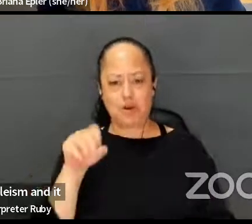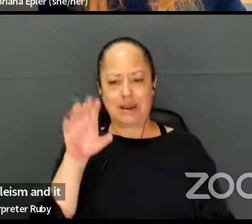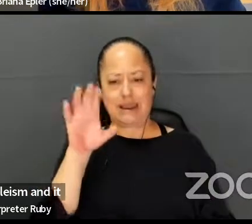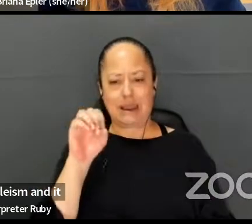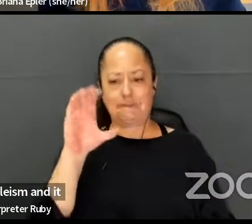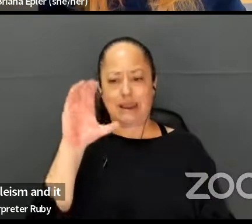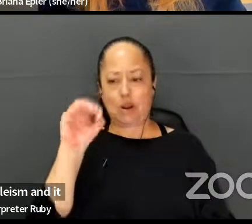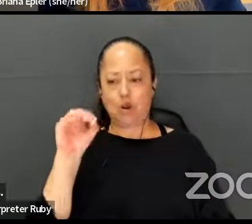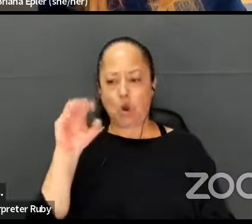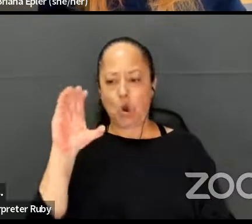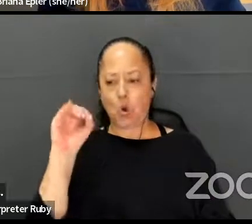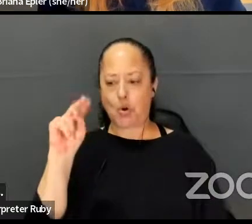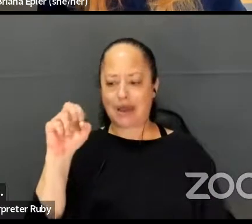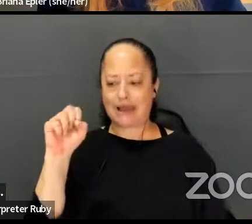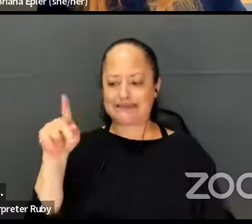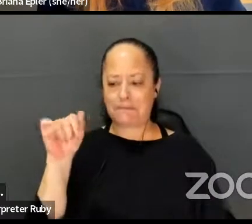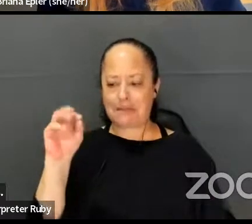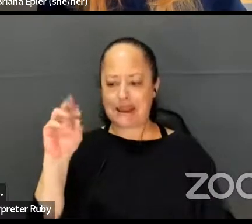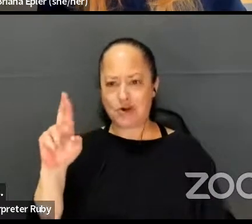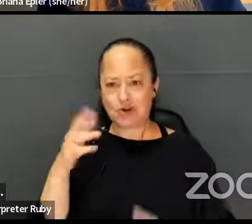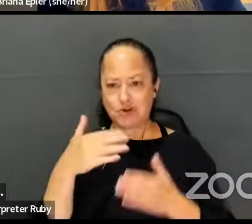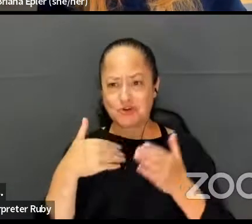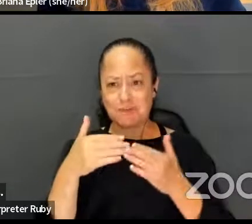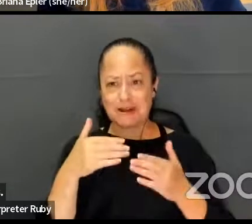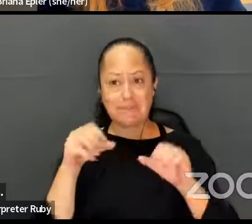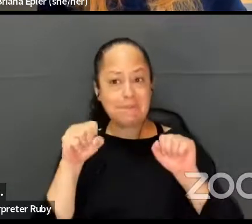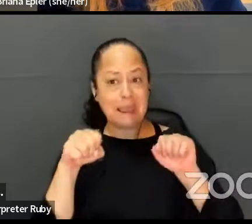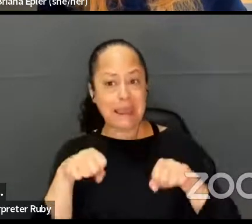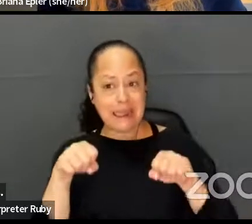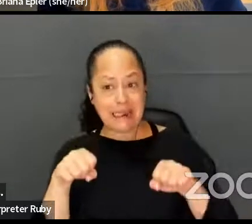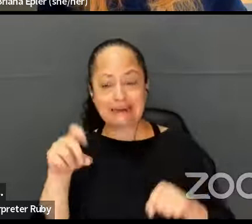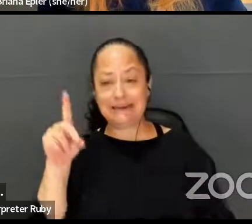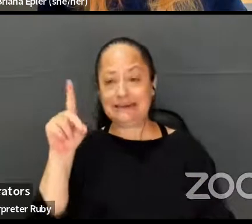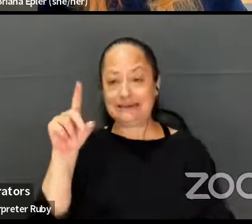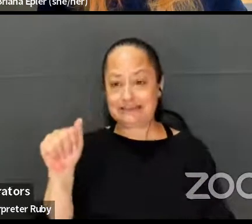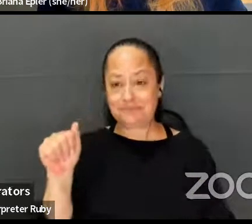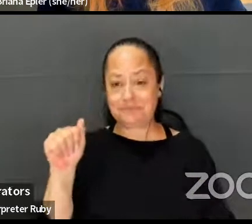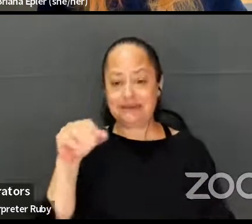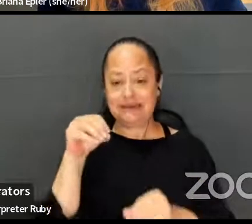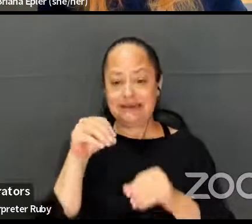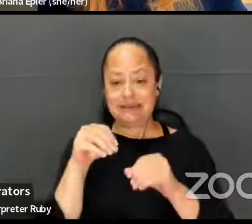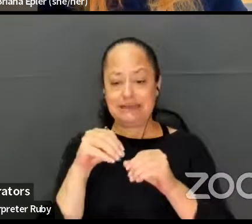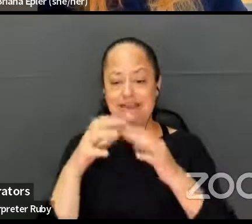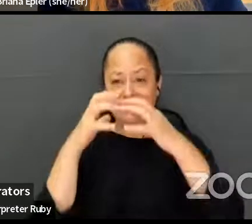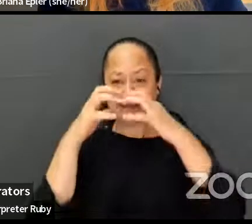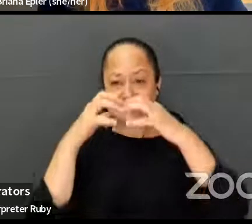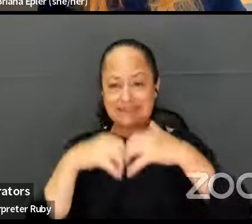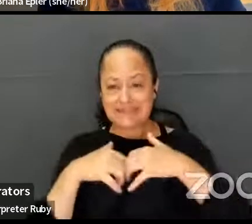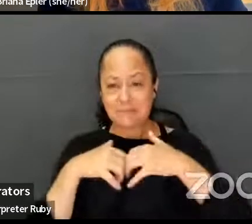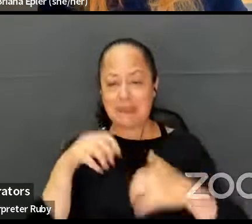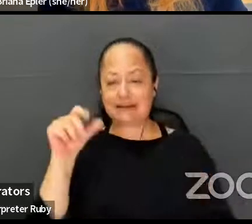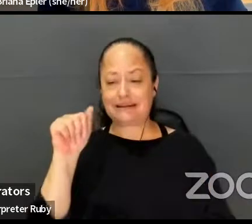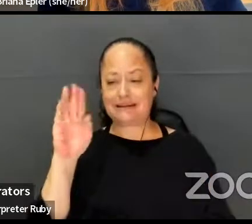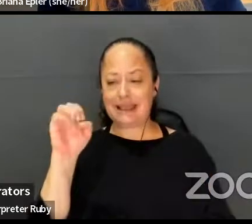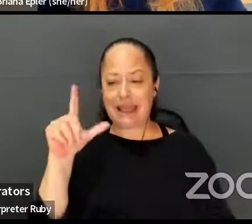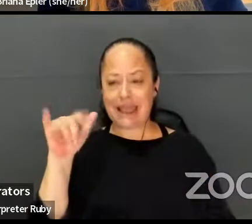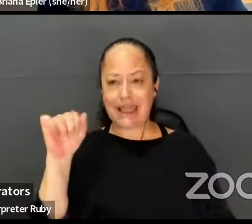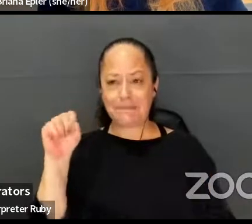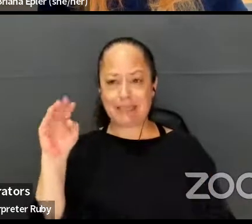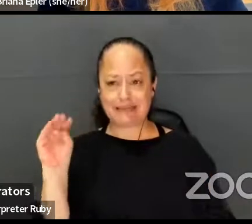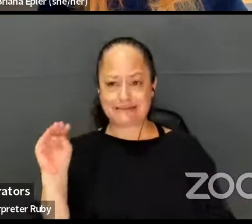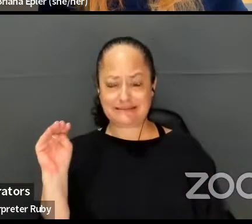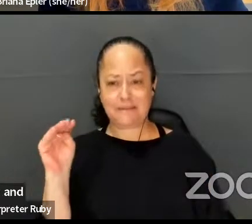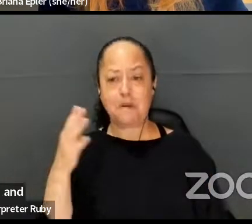co-conspirators regardless of ability and disability in the dismantling of ableism. And so